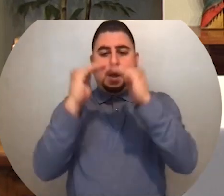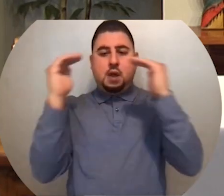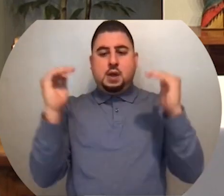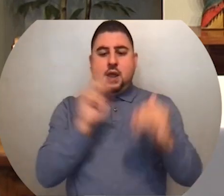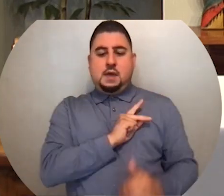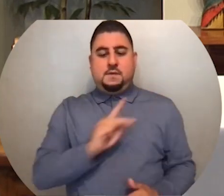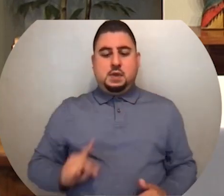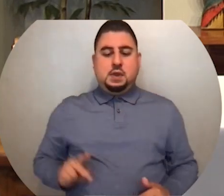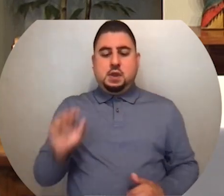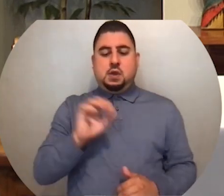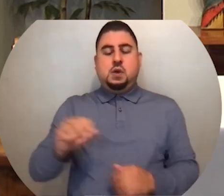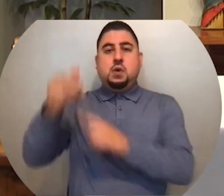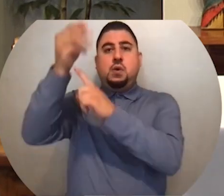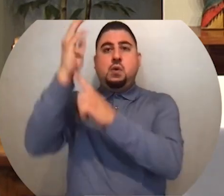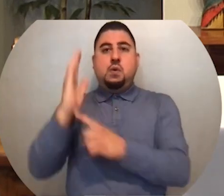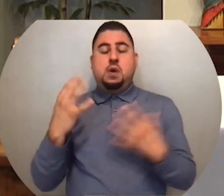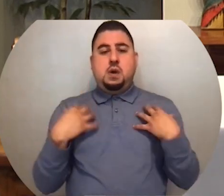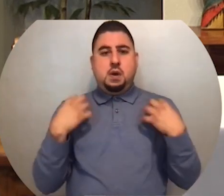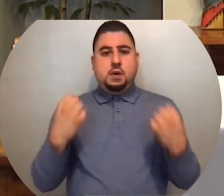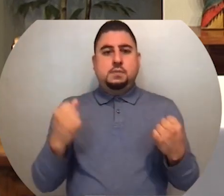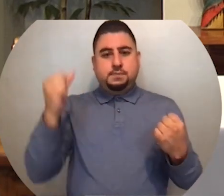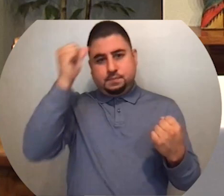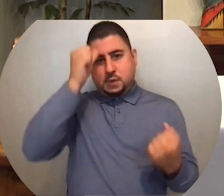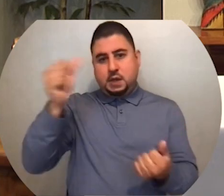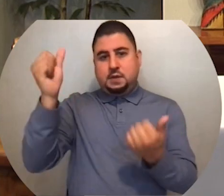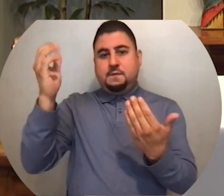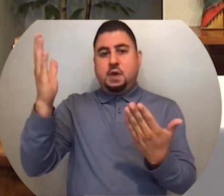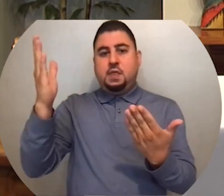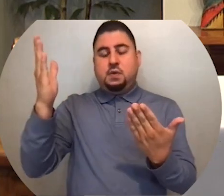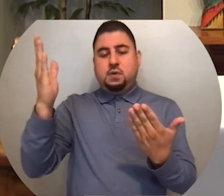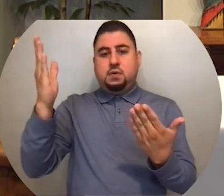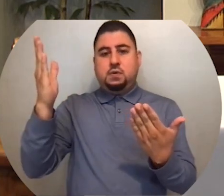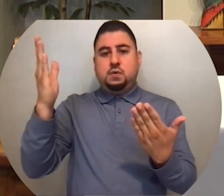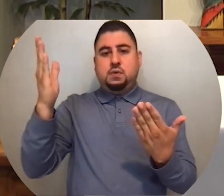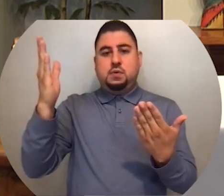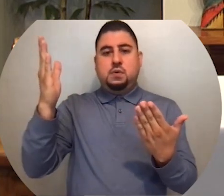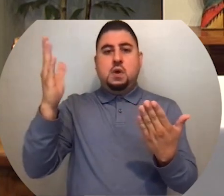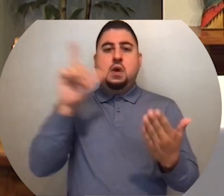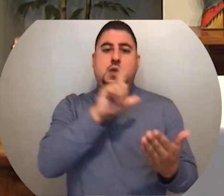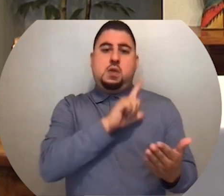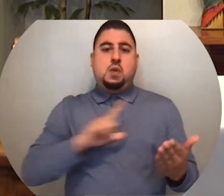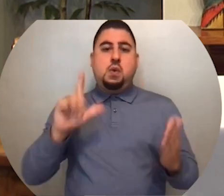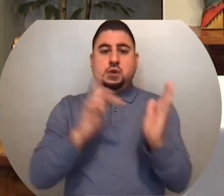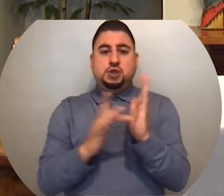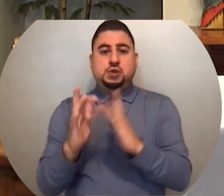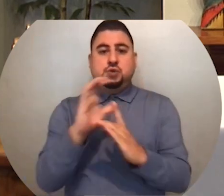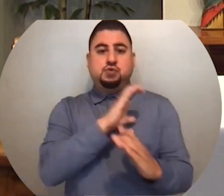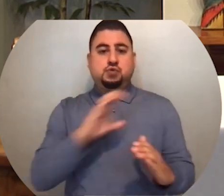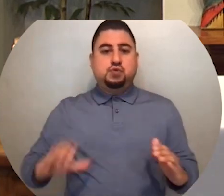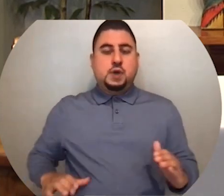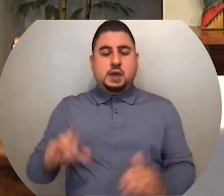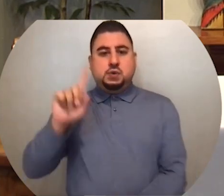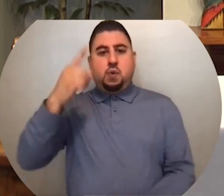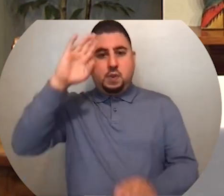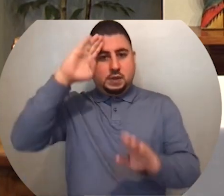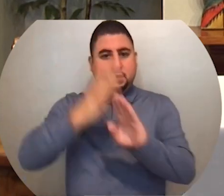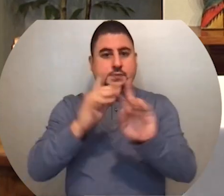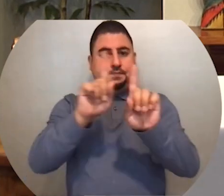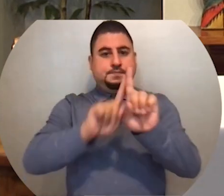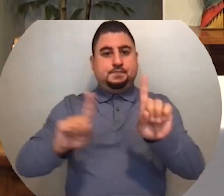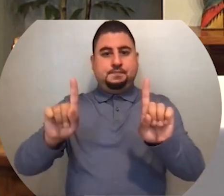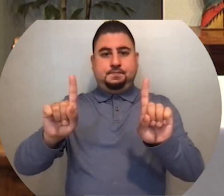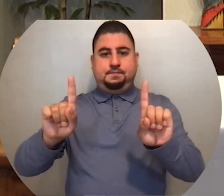Lord God, heavenly King, O God Almighty Father, Lord Jesus Christ, only